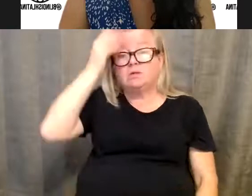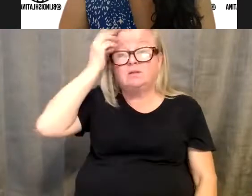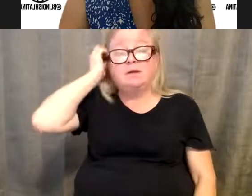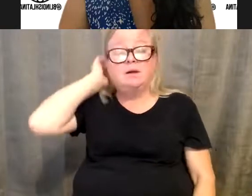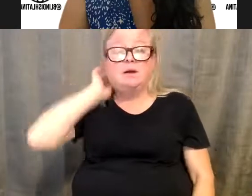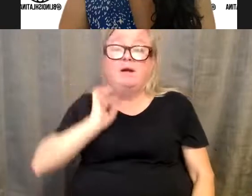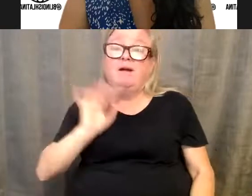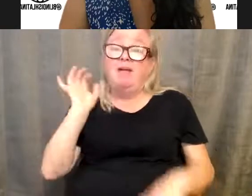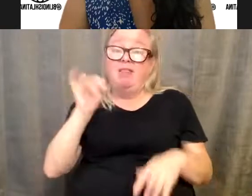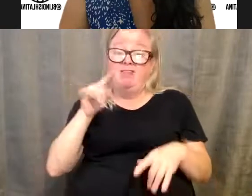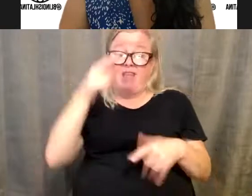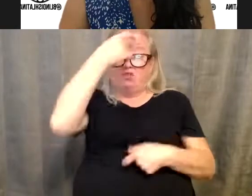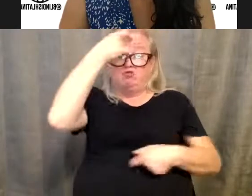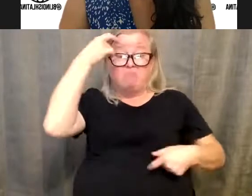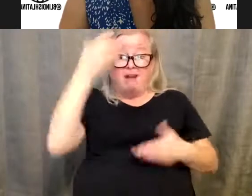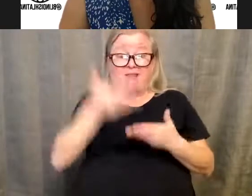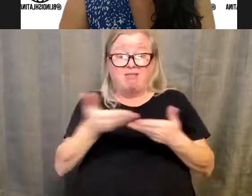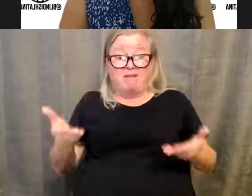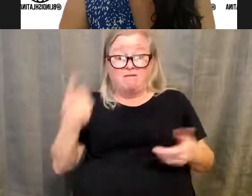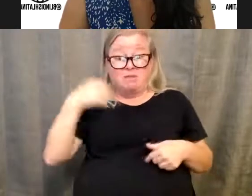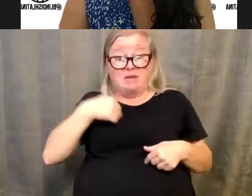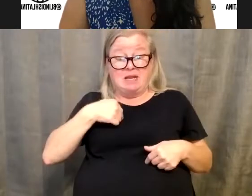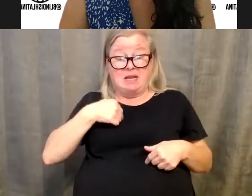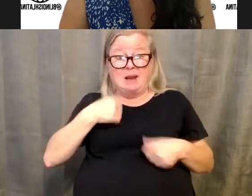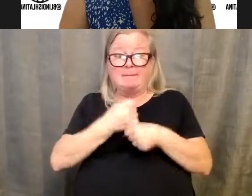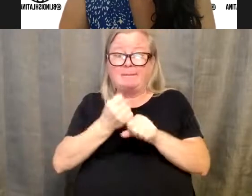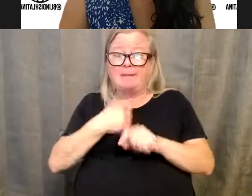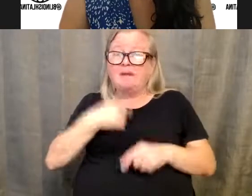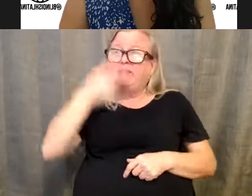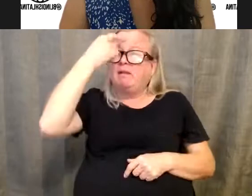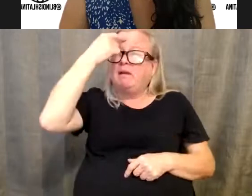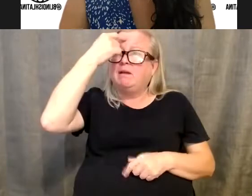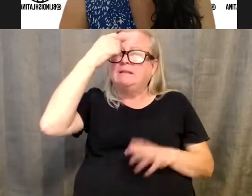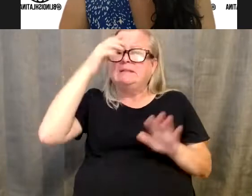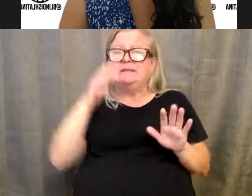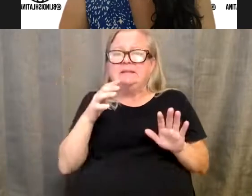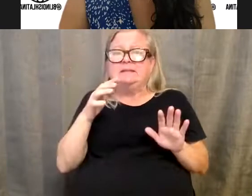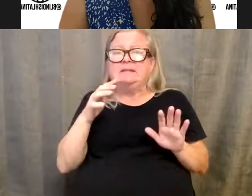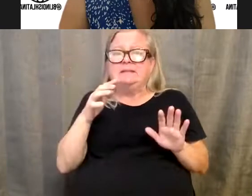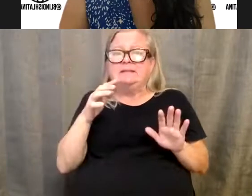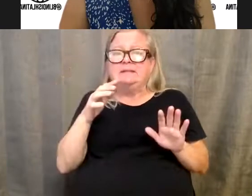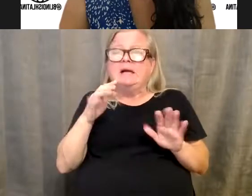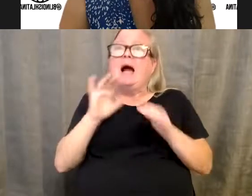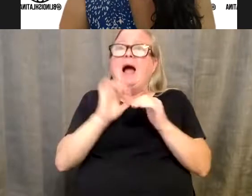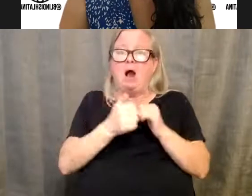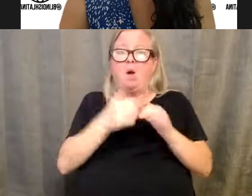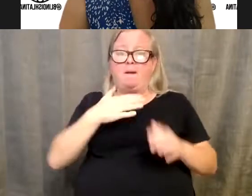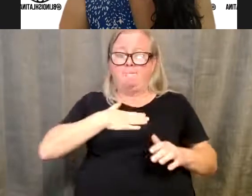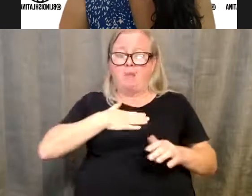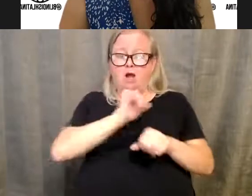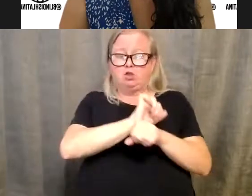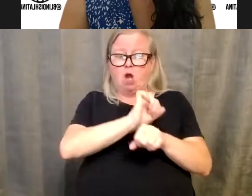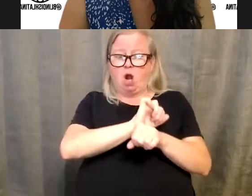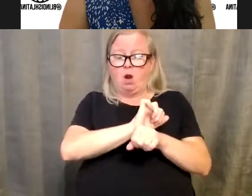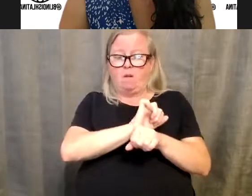was a traumatic thing for me because it made me think in it made me think about how my job, how when